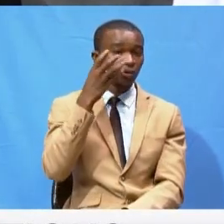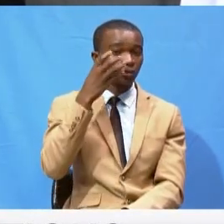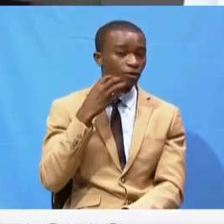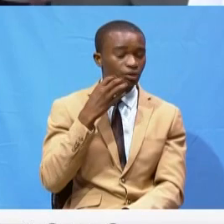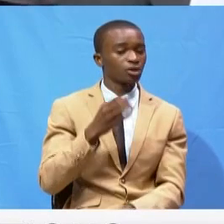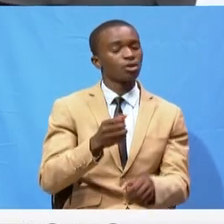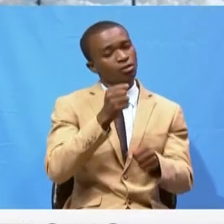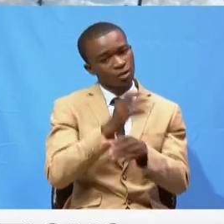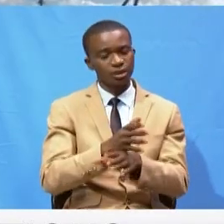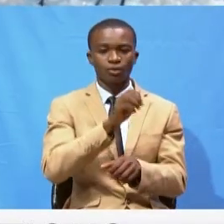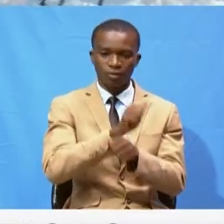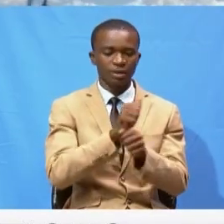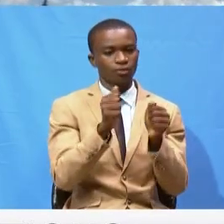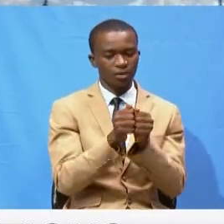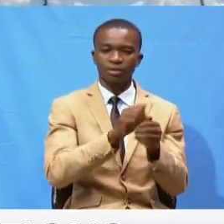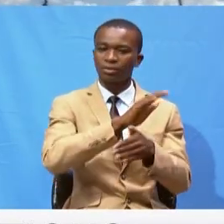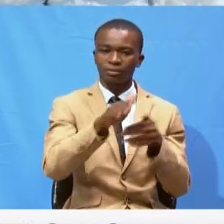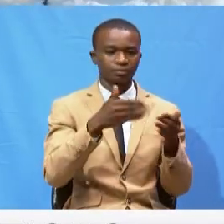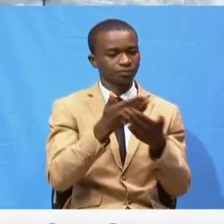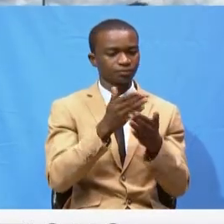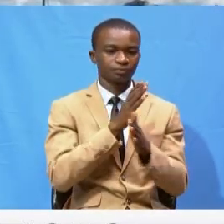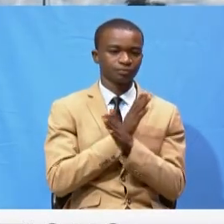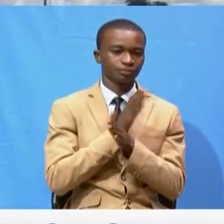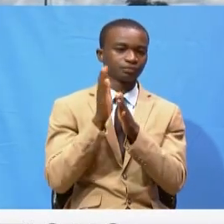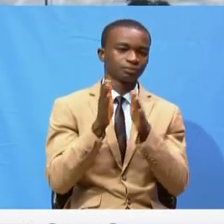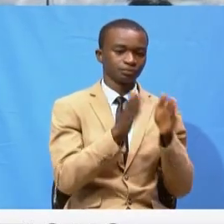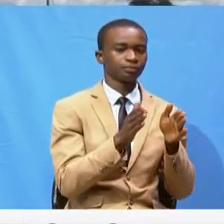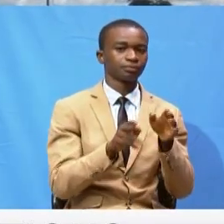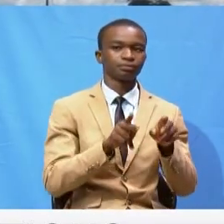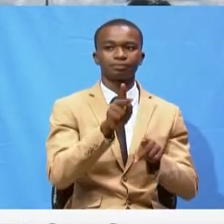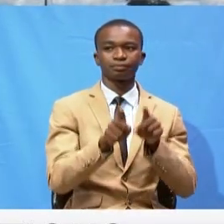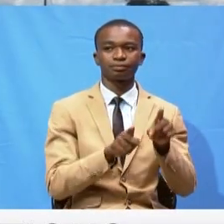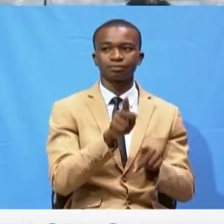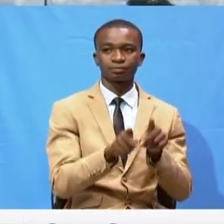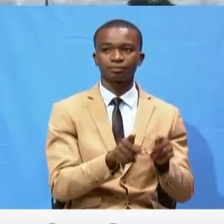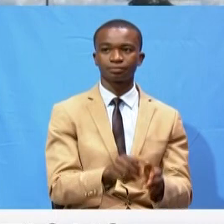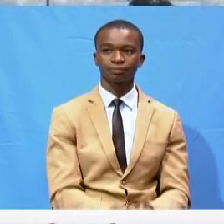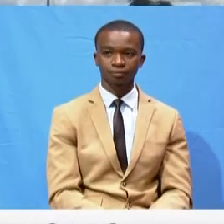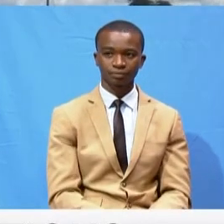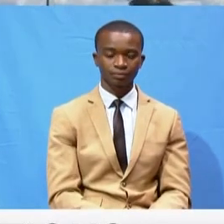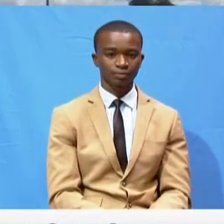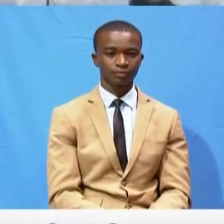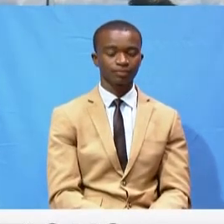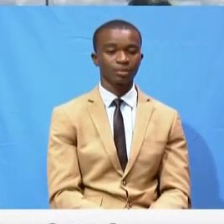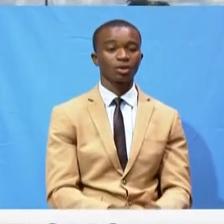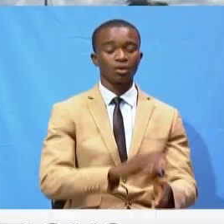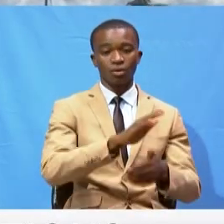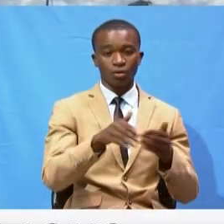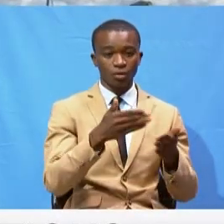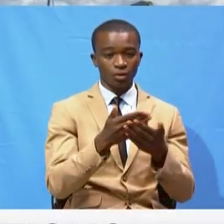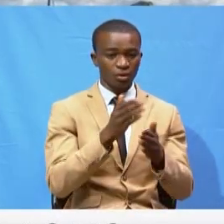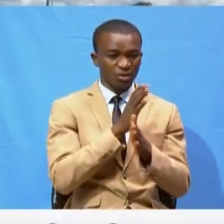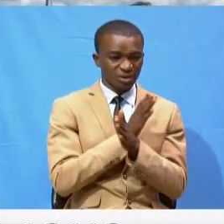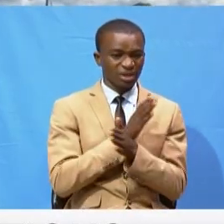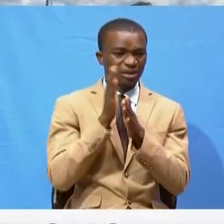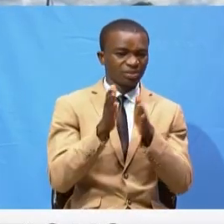all the Zambian people. President Akande Chilima should unite the whole Zambia, the